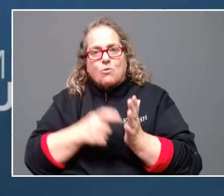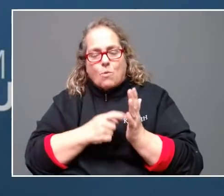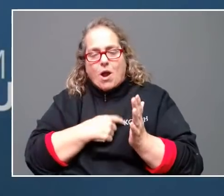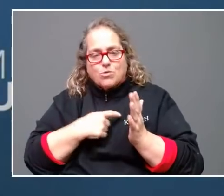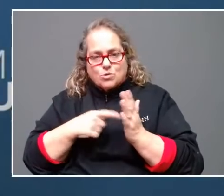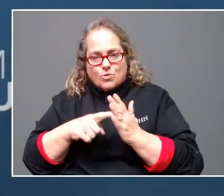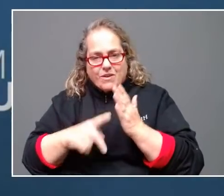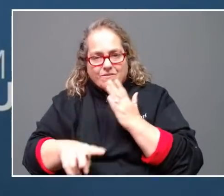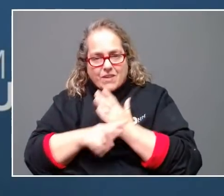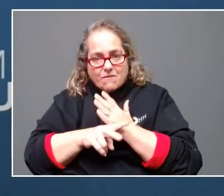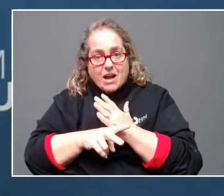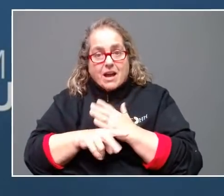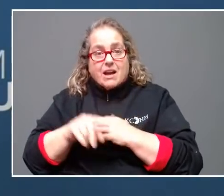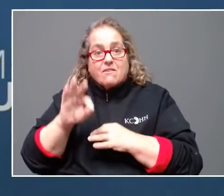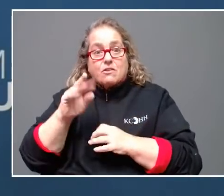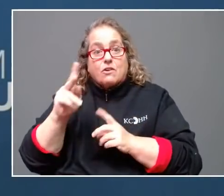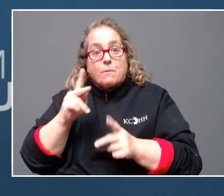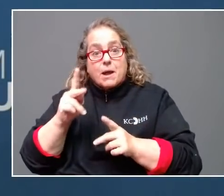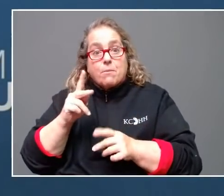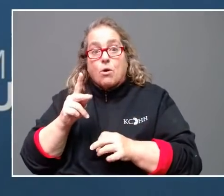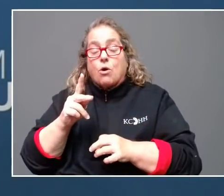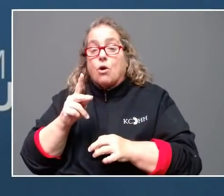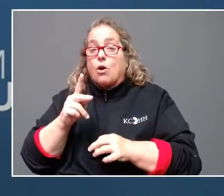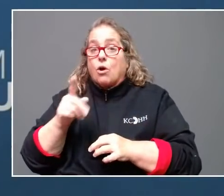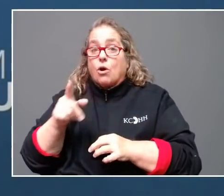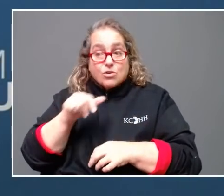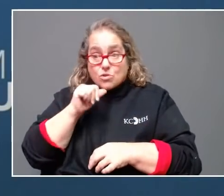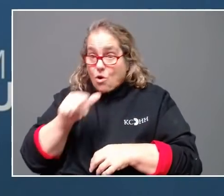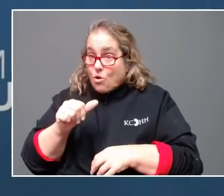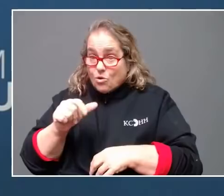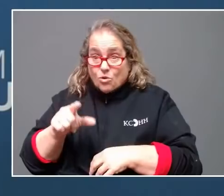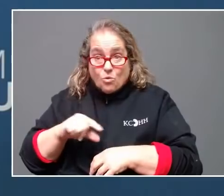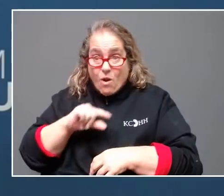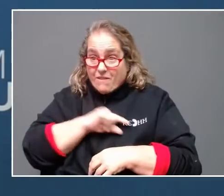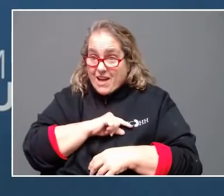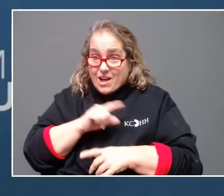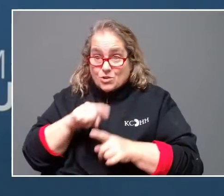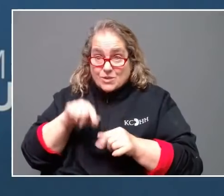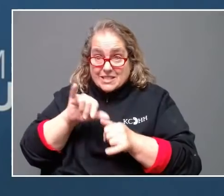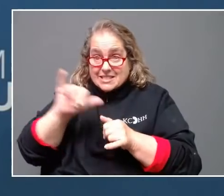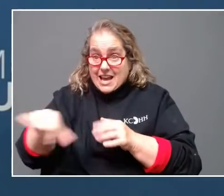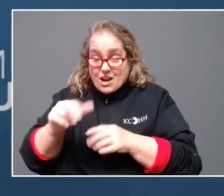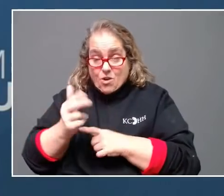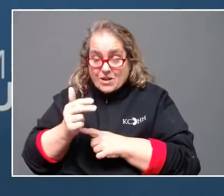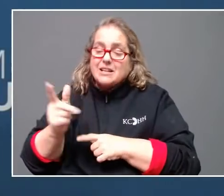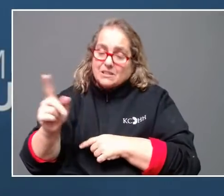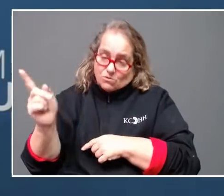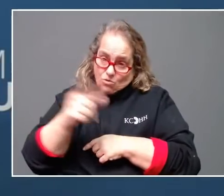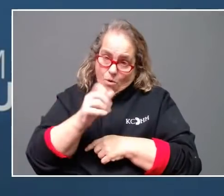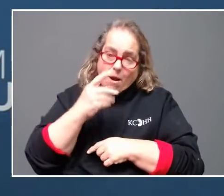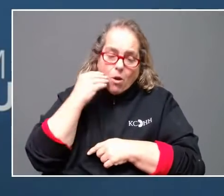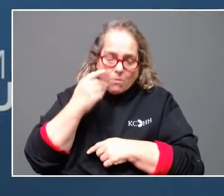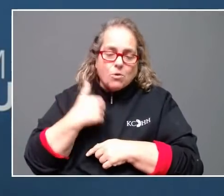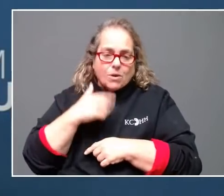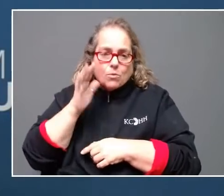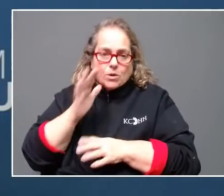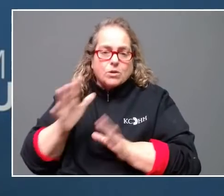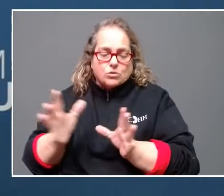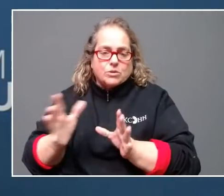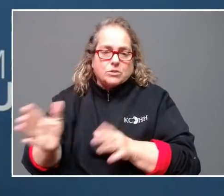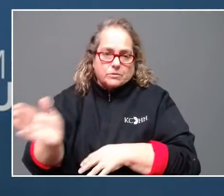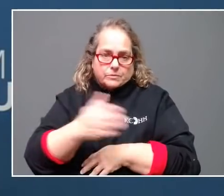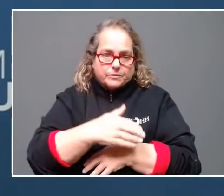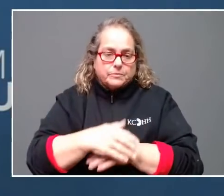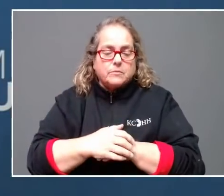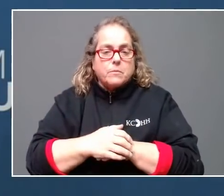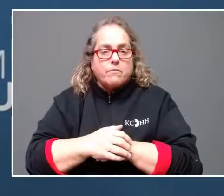people ultimately don't qualify. We've also had some instances in our state parks that have led to